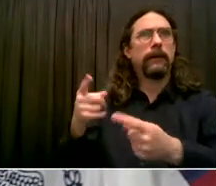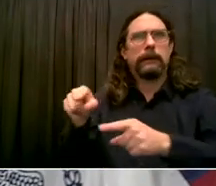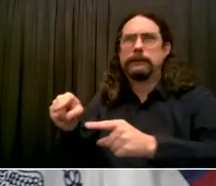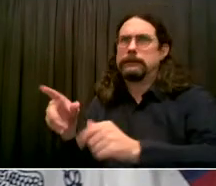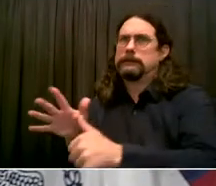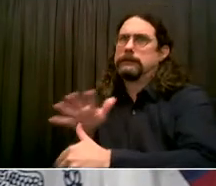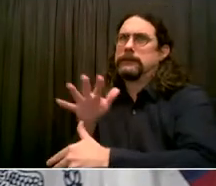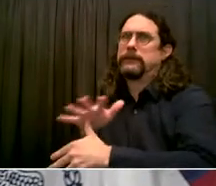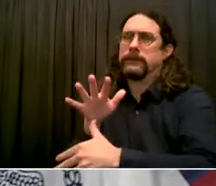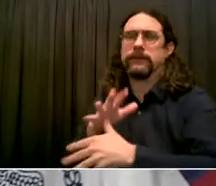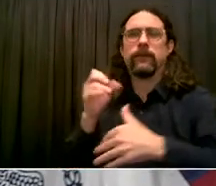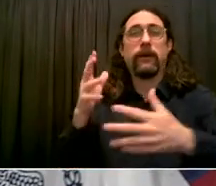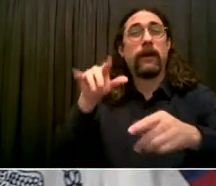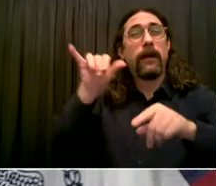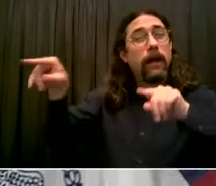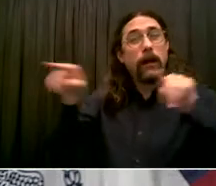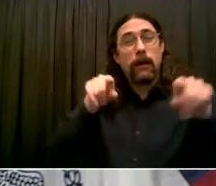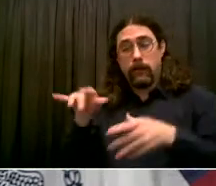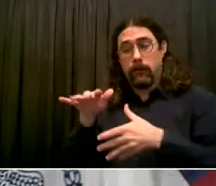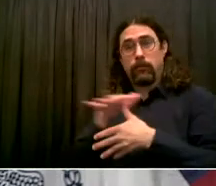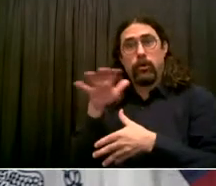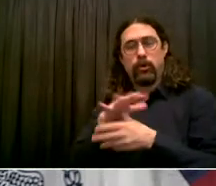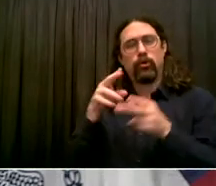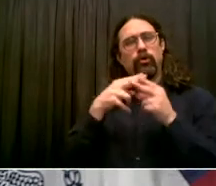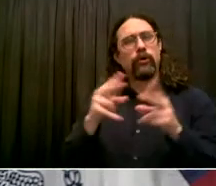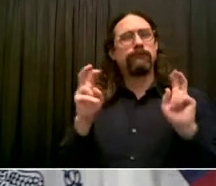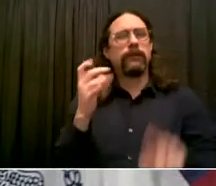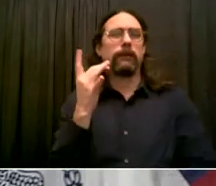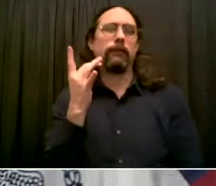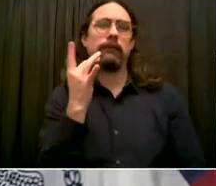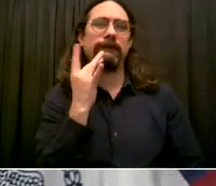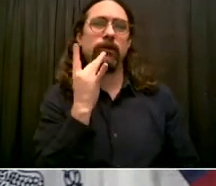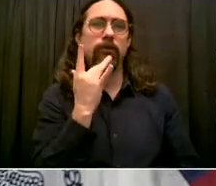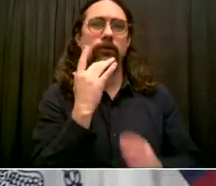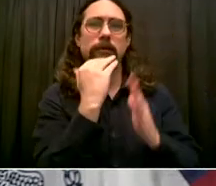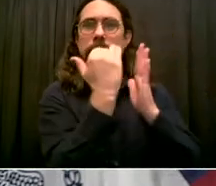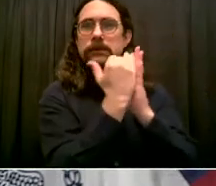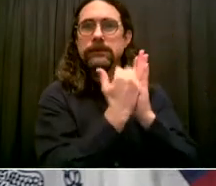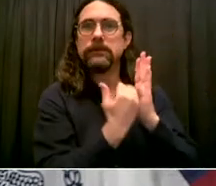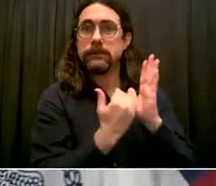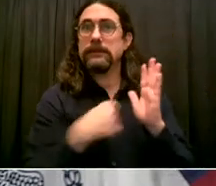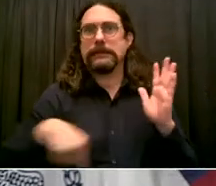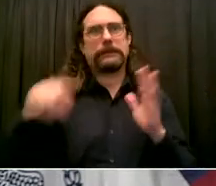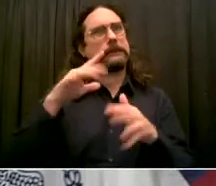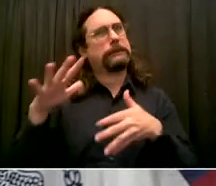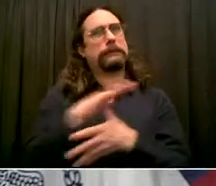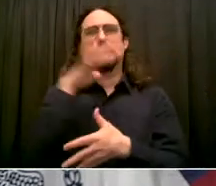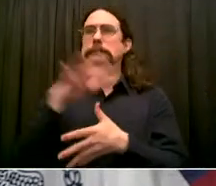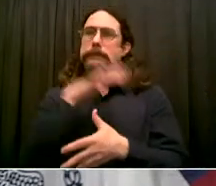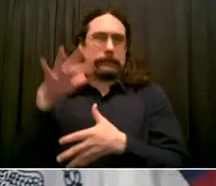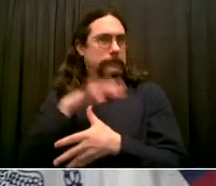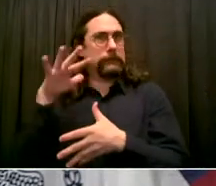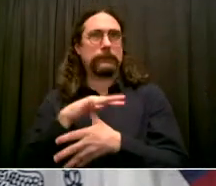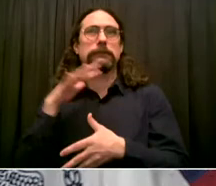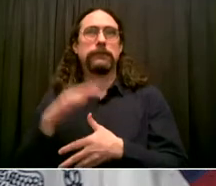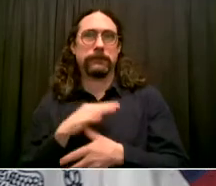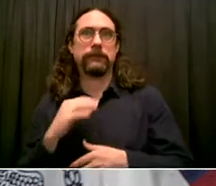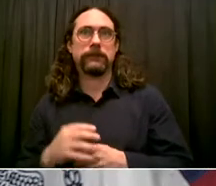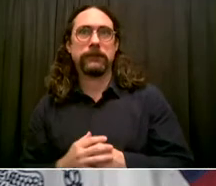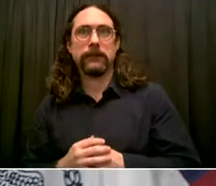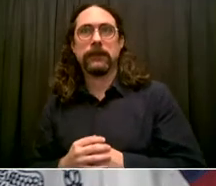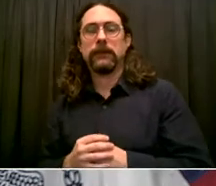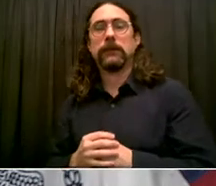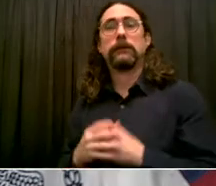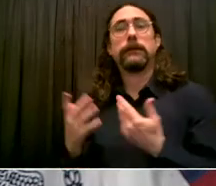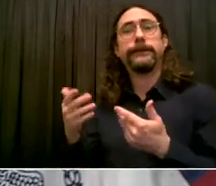more supply and go deeper and deeper into communities, to Staten Island and all communities, with more and more hours and be able to reach more people.